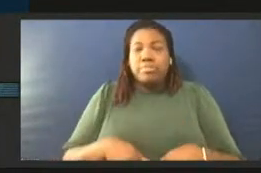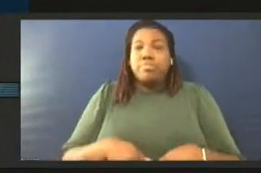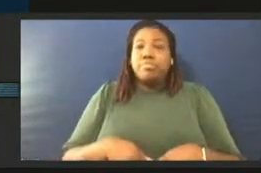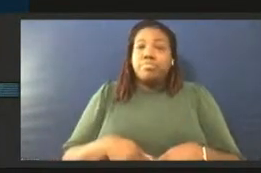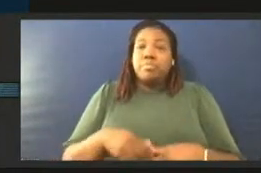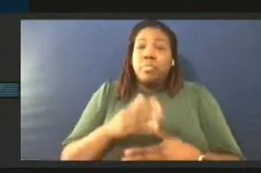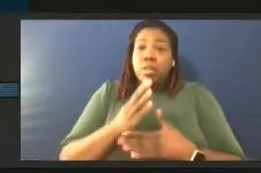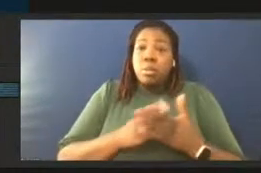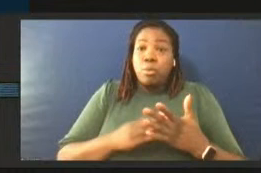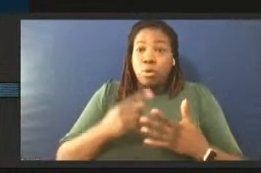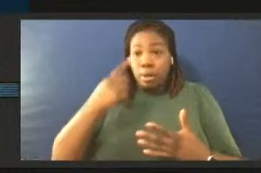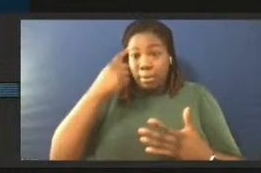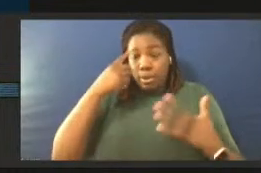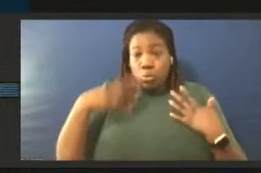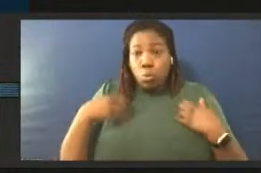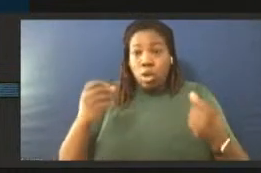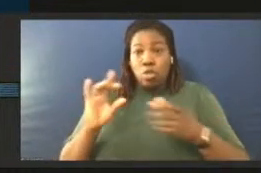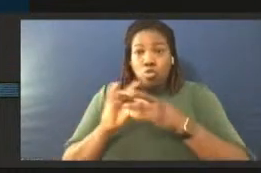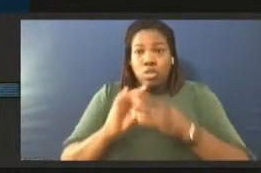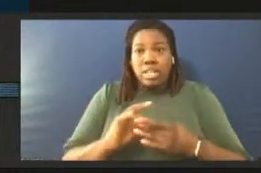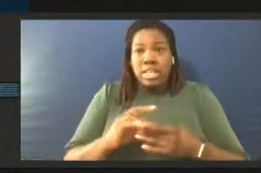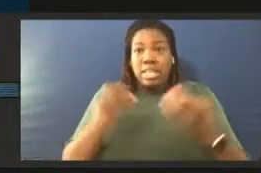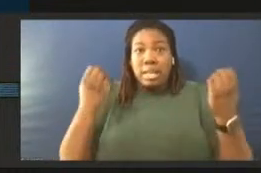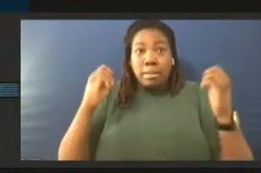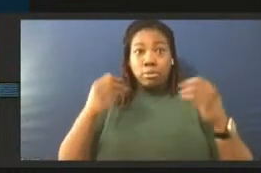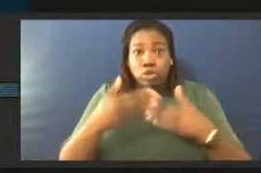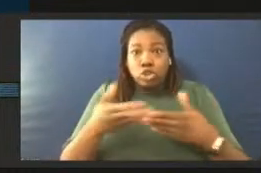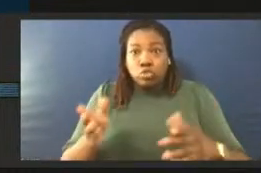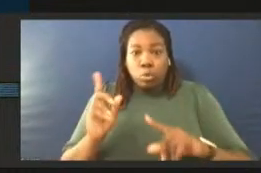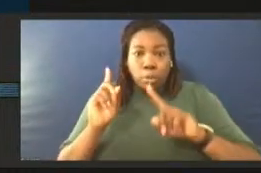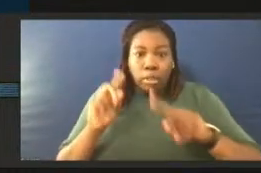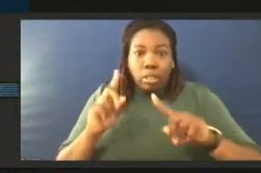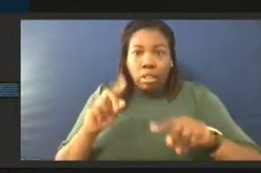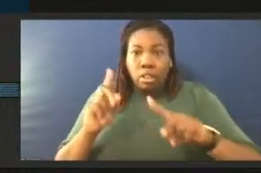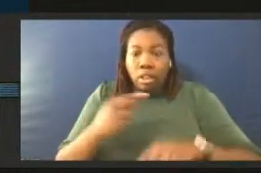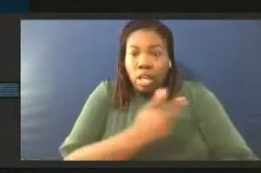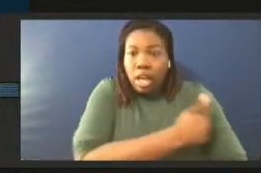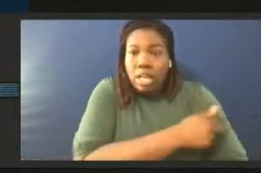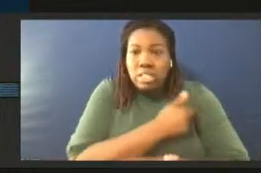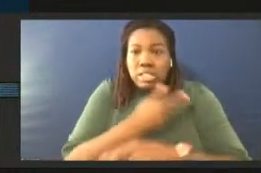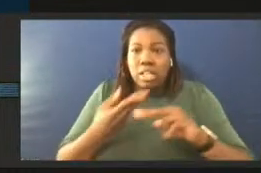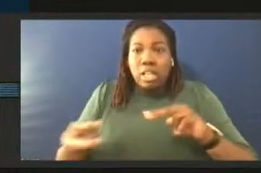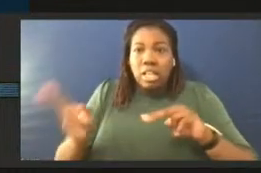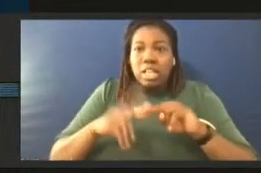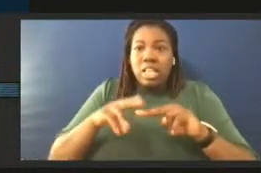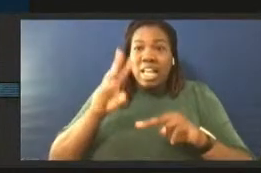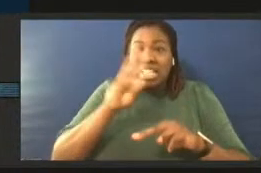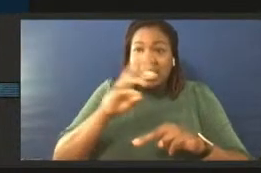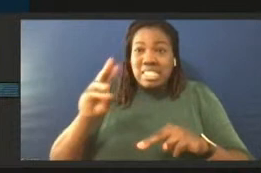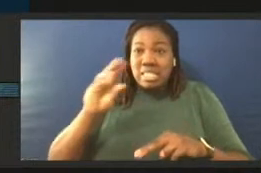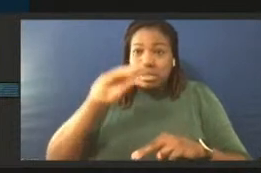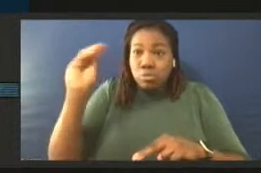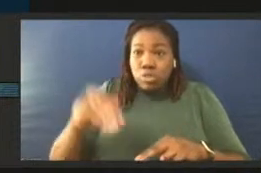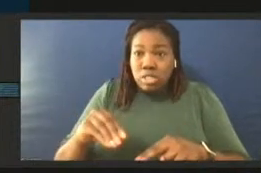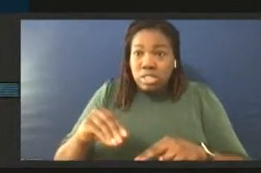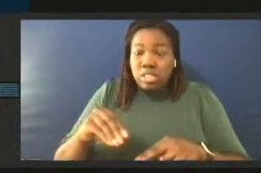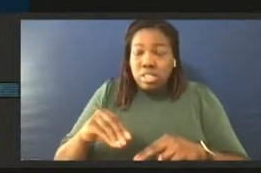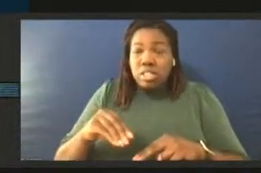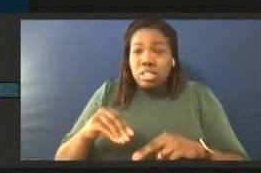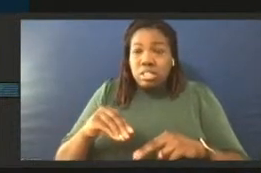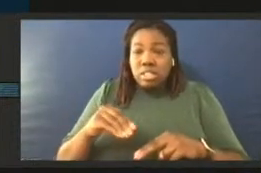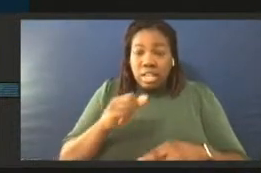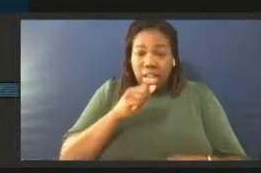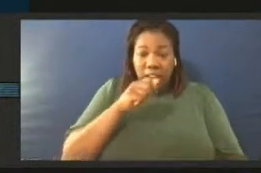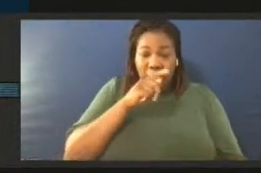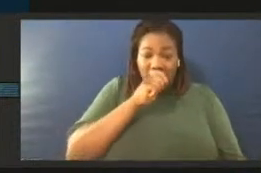health related ER visits or emergency room visits among children has increased 66% between April